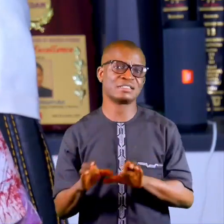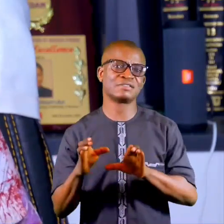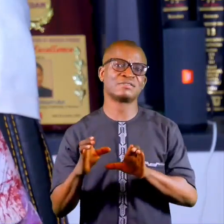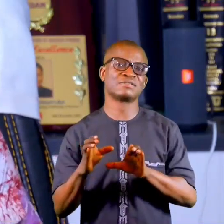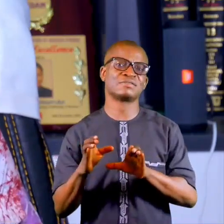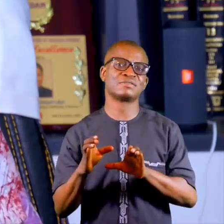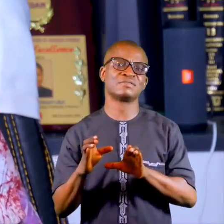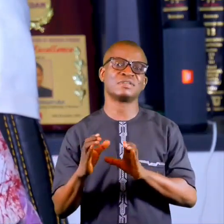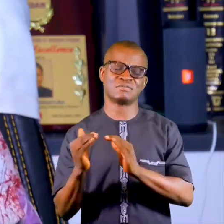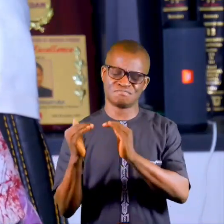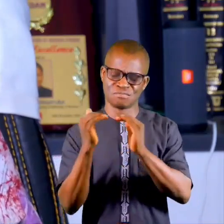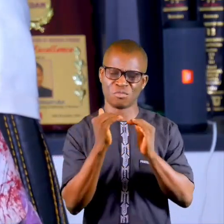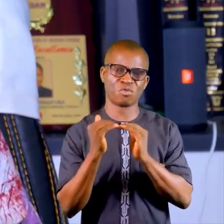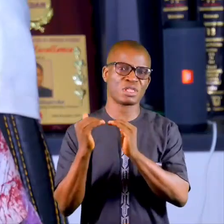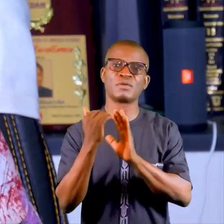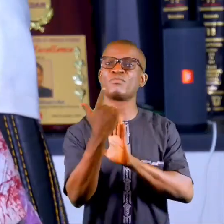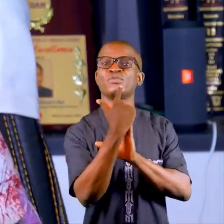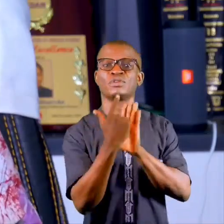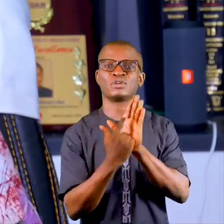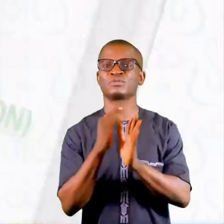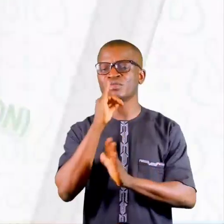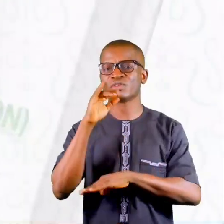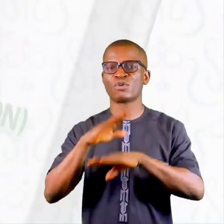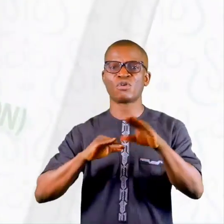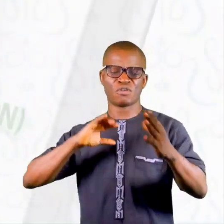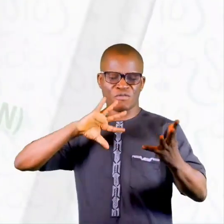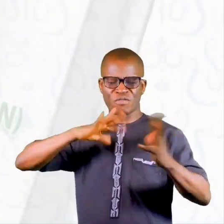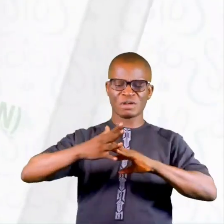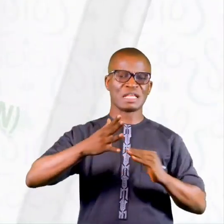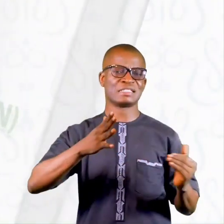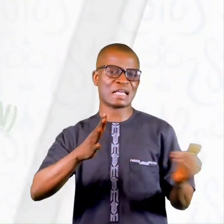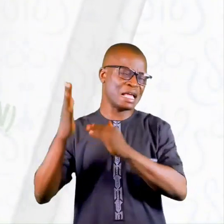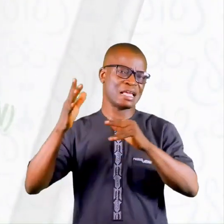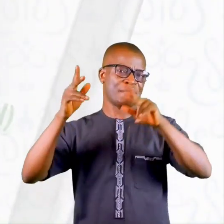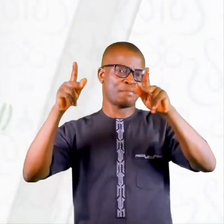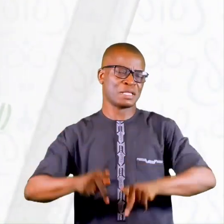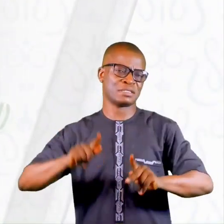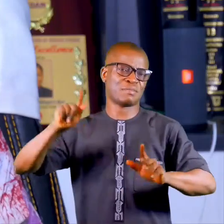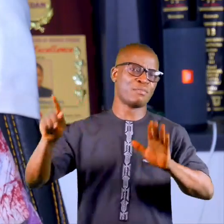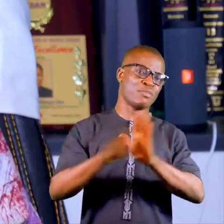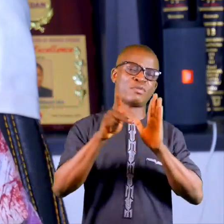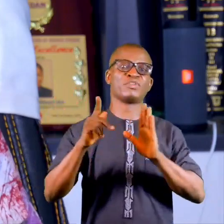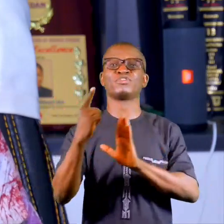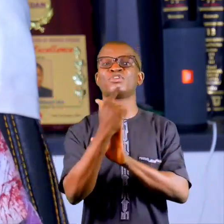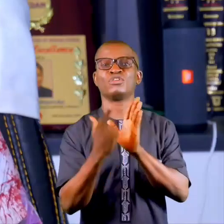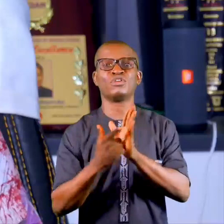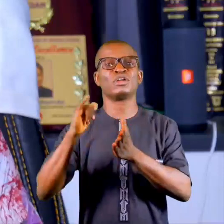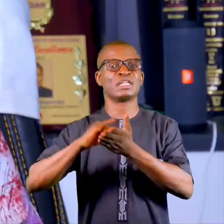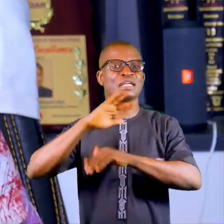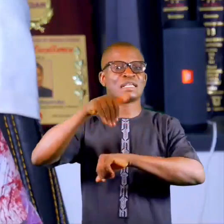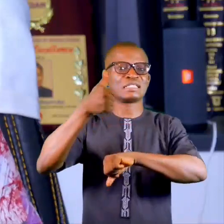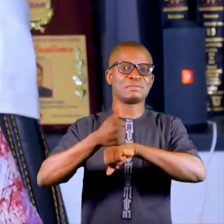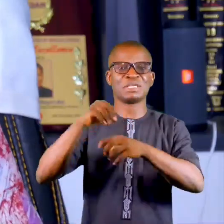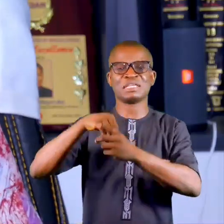proactive and equitable law is the Violence Against Persons Prohibition Act that was